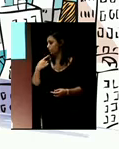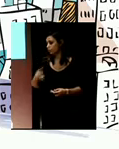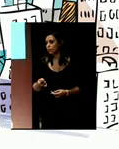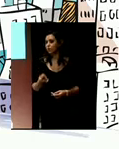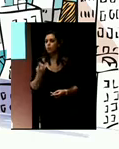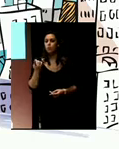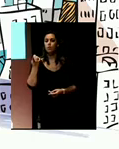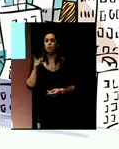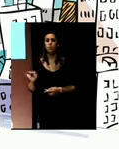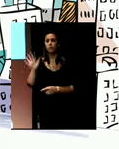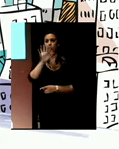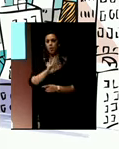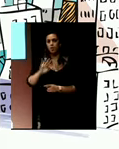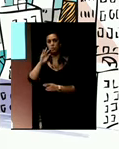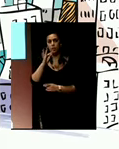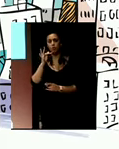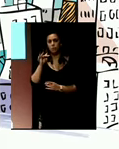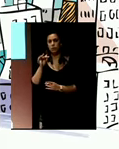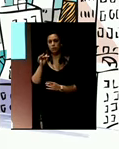criteria.